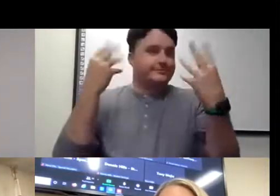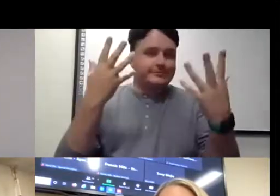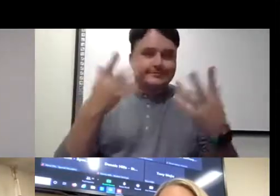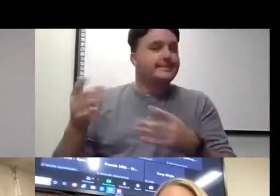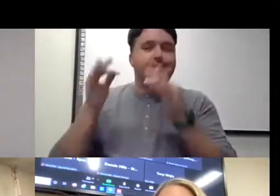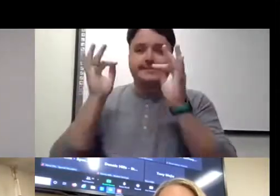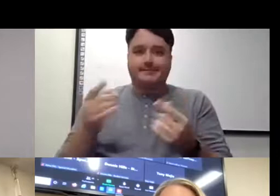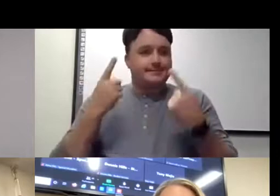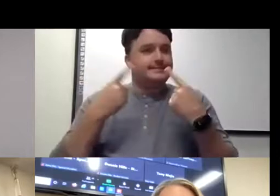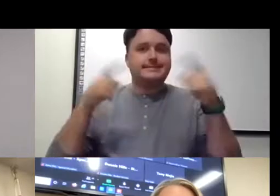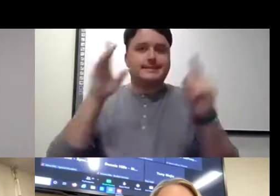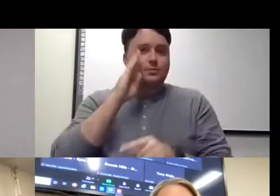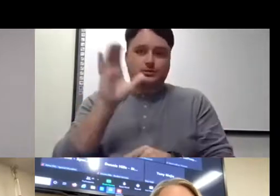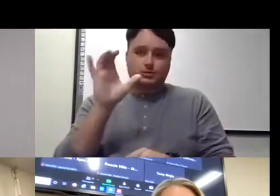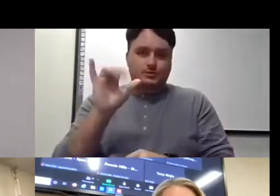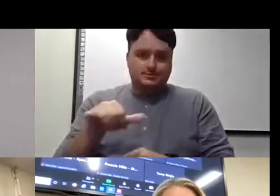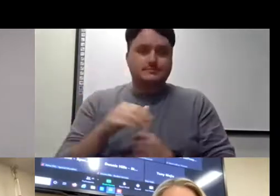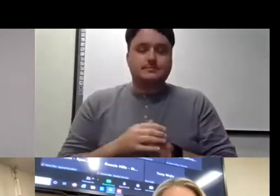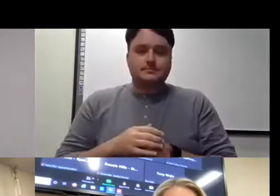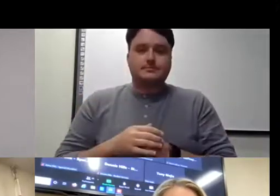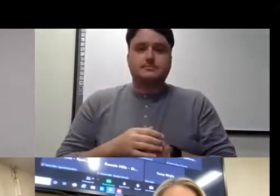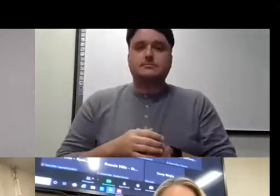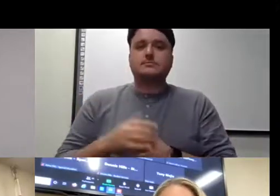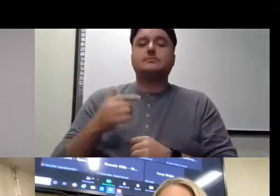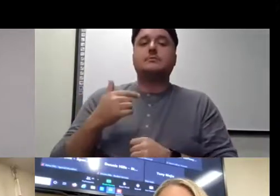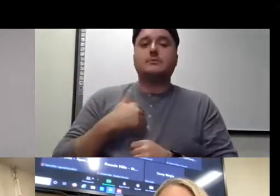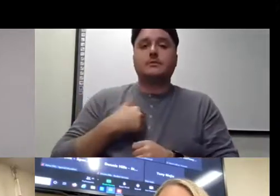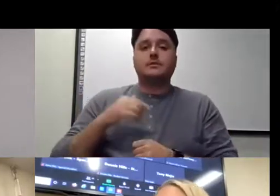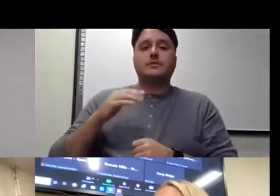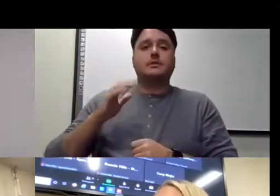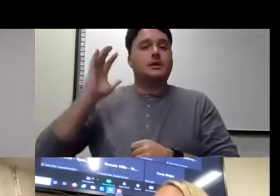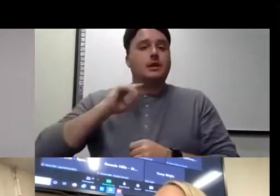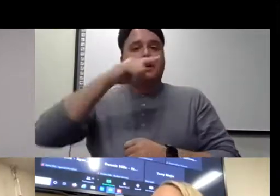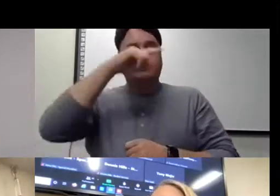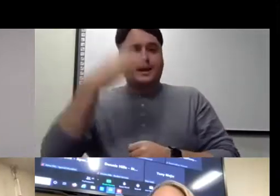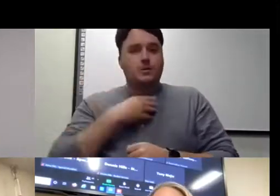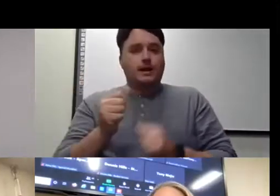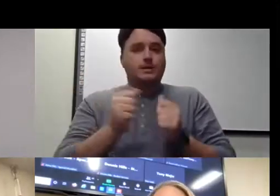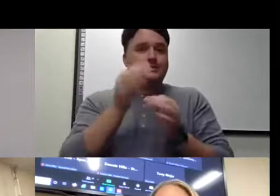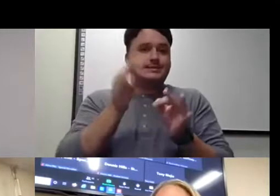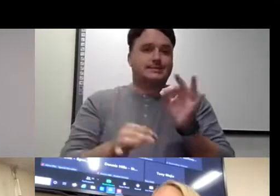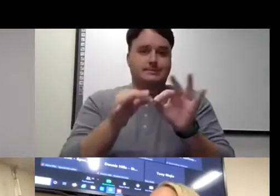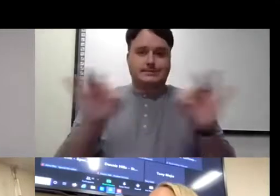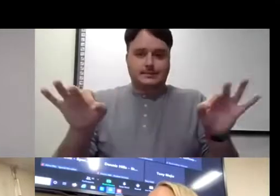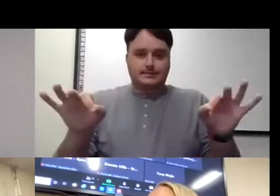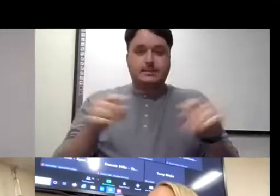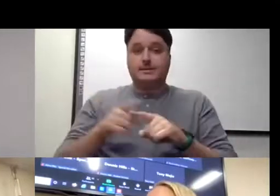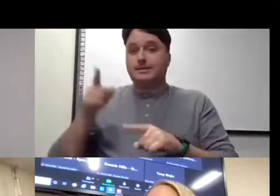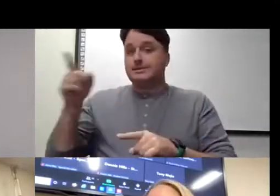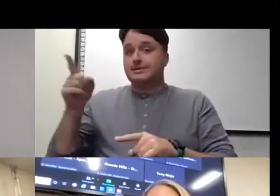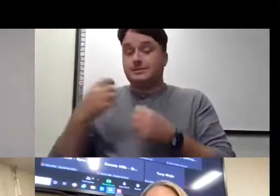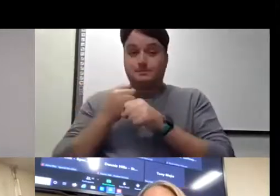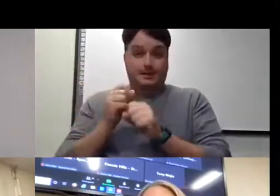definitely succeed at doing. I went for the black and white with the very simple text, but he's gonna make it look